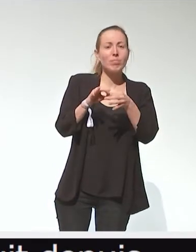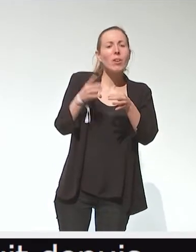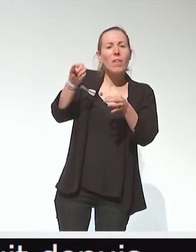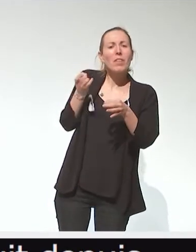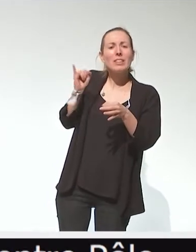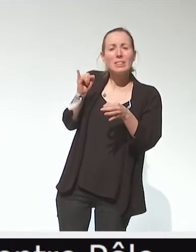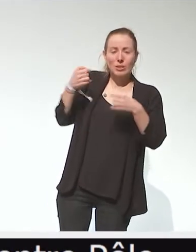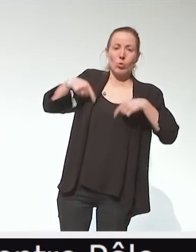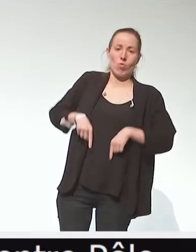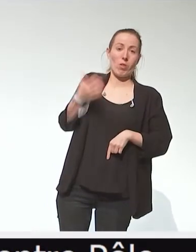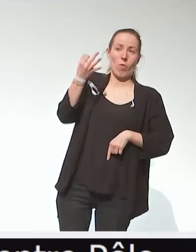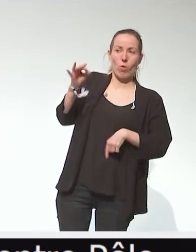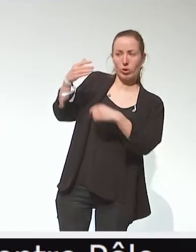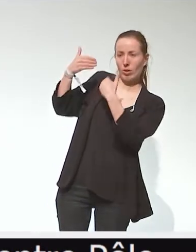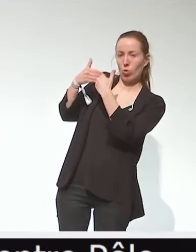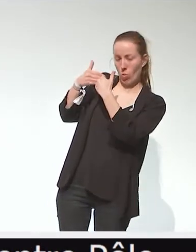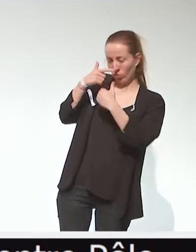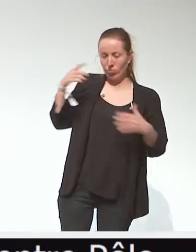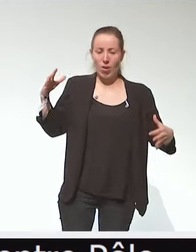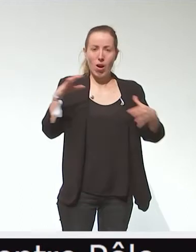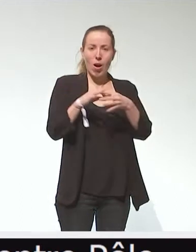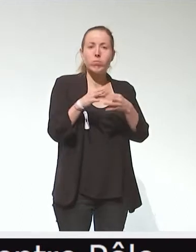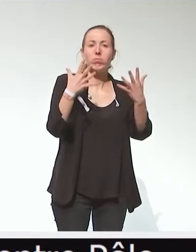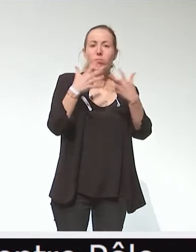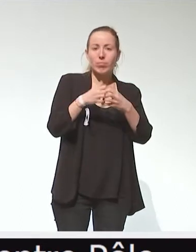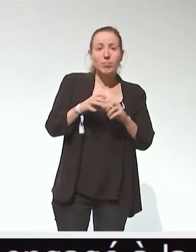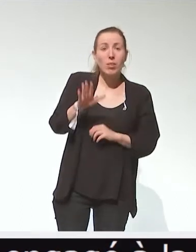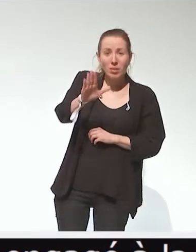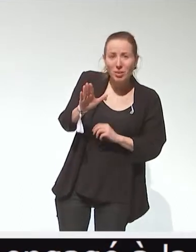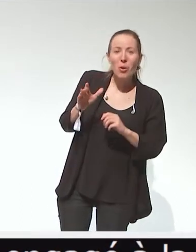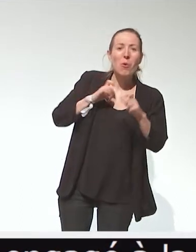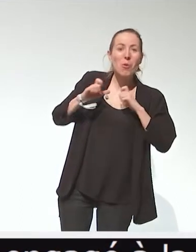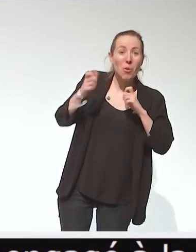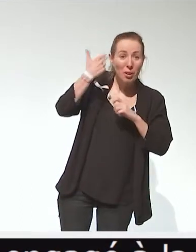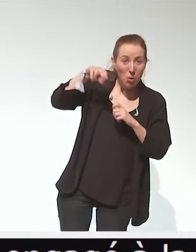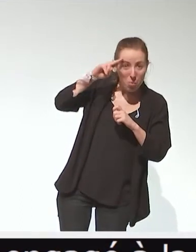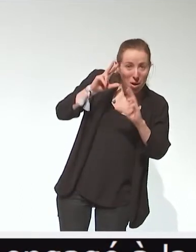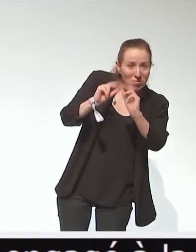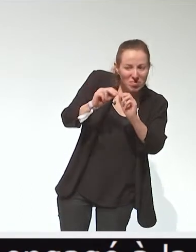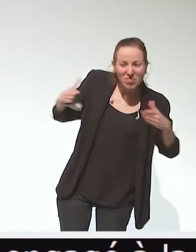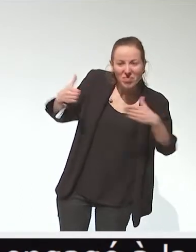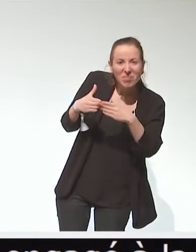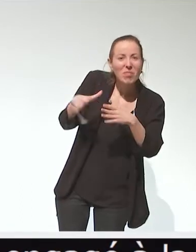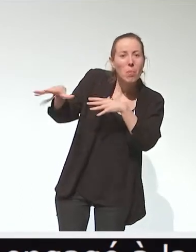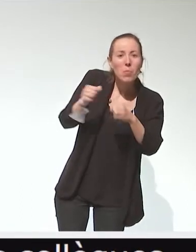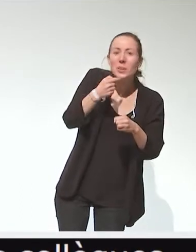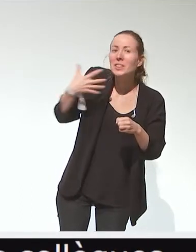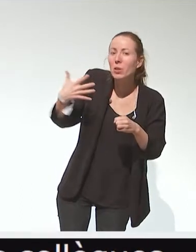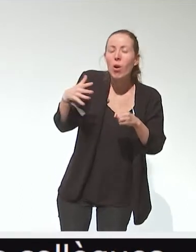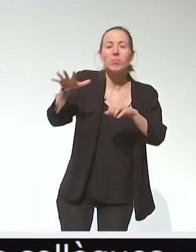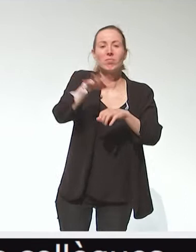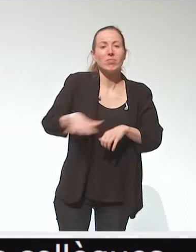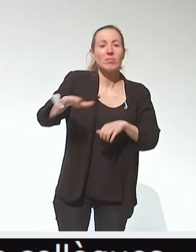pulled the services of Pôle emploi and Cap emploi upon request from the French